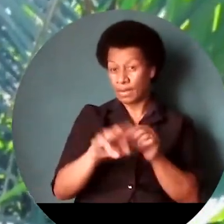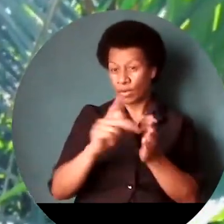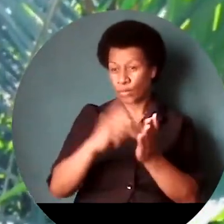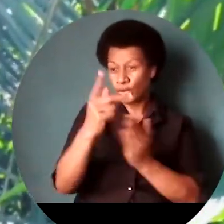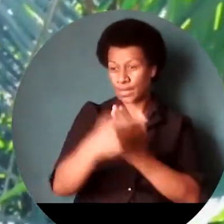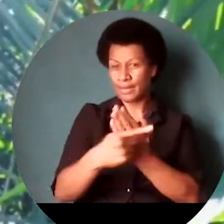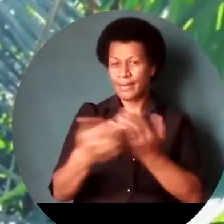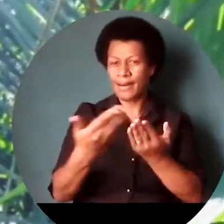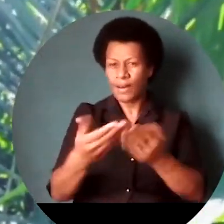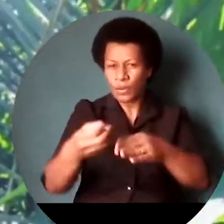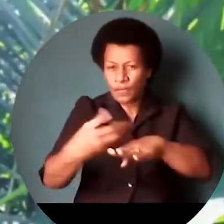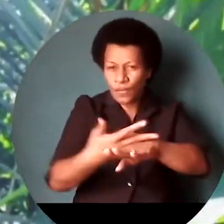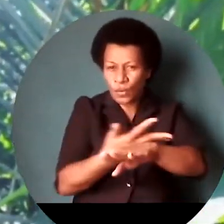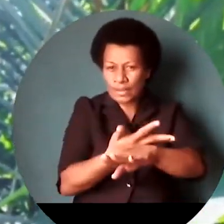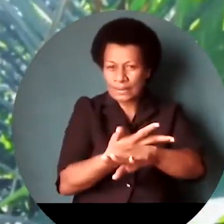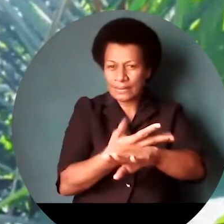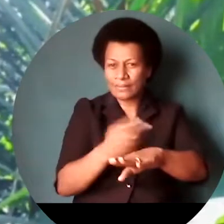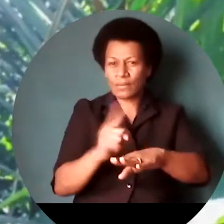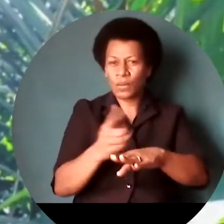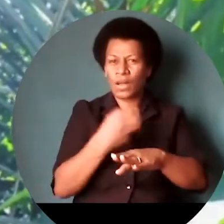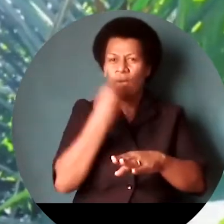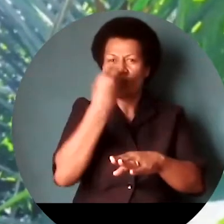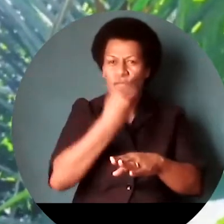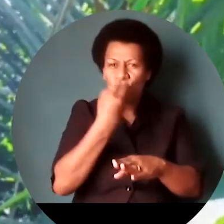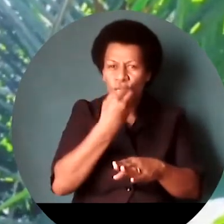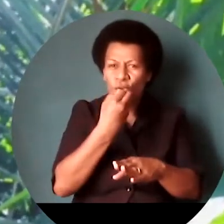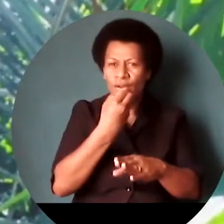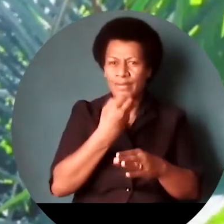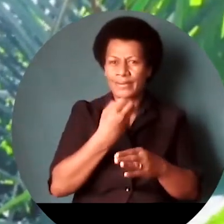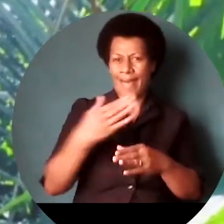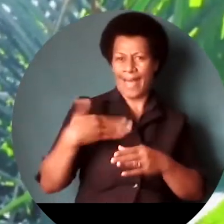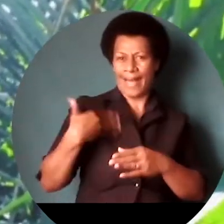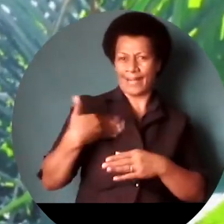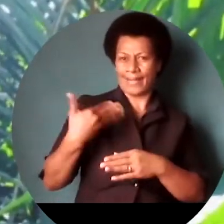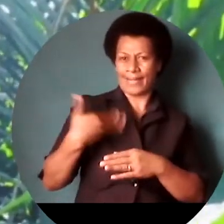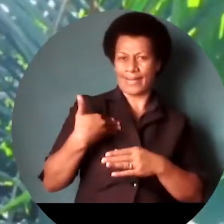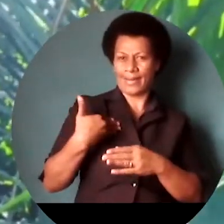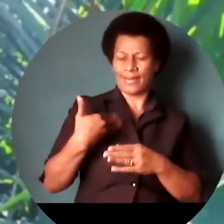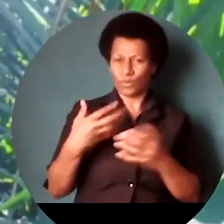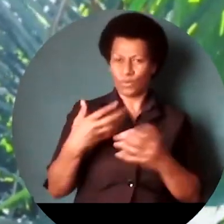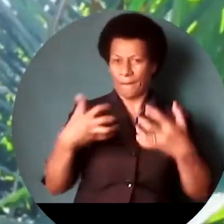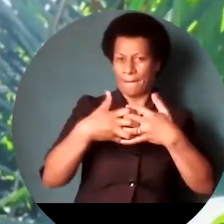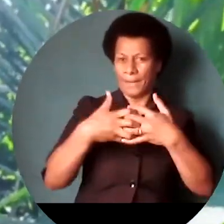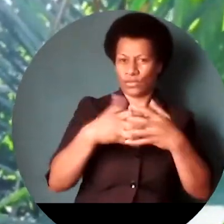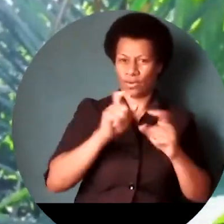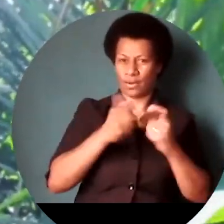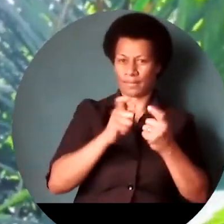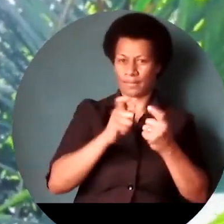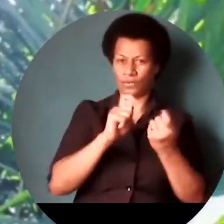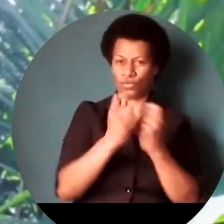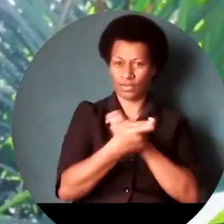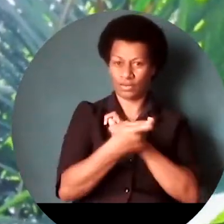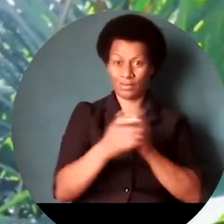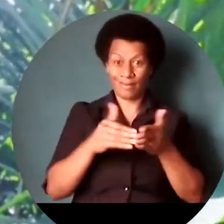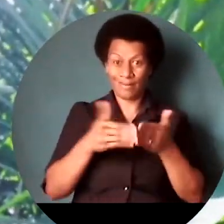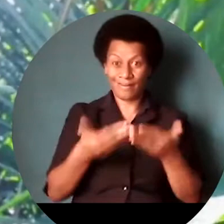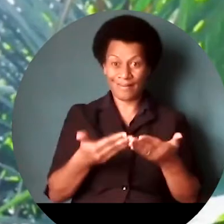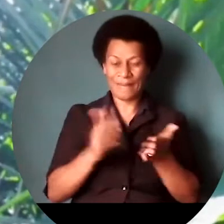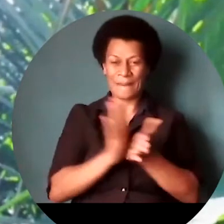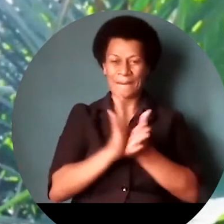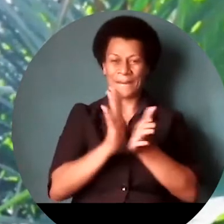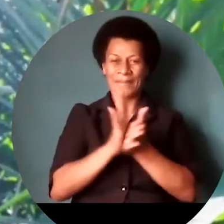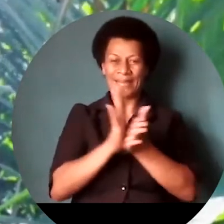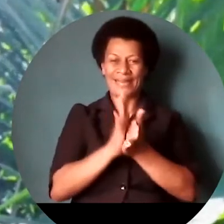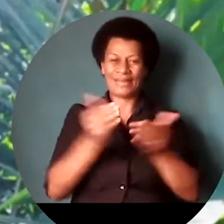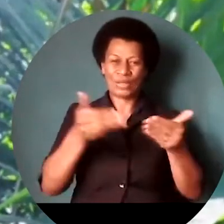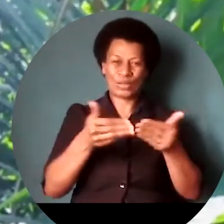also looks at community enhancement, particularly with food security as it relates to climate change. Now I'm very